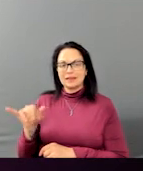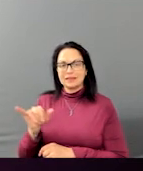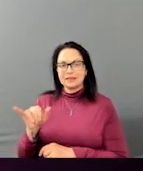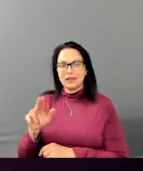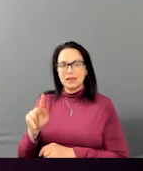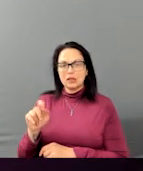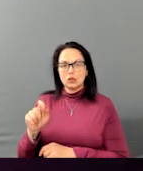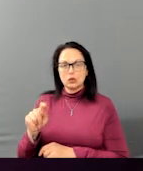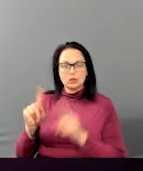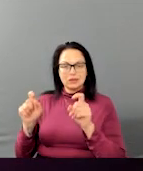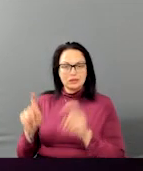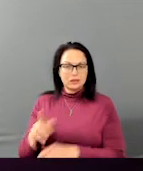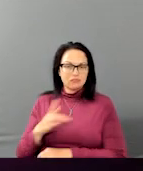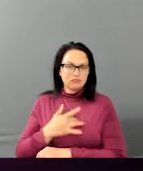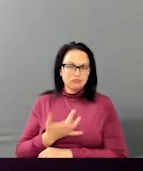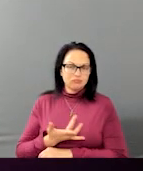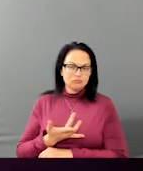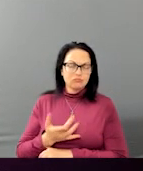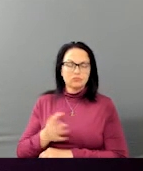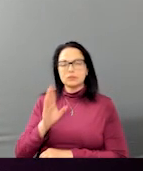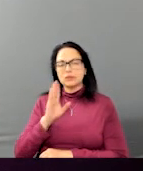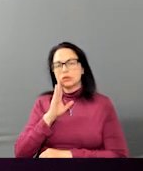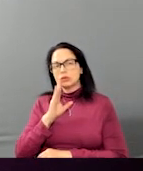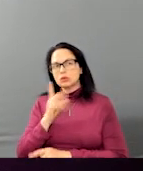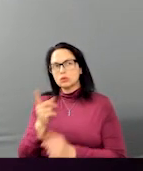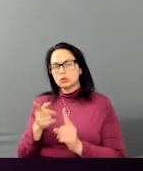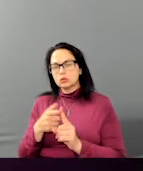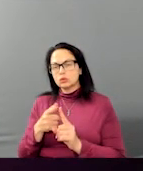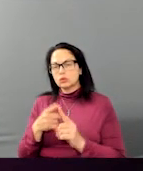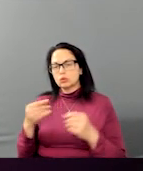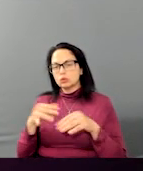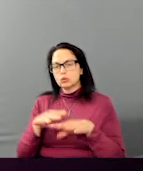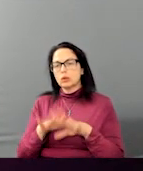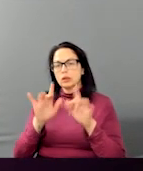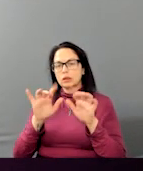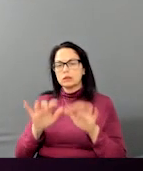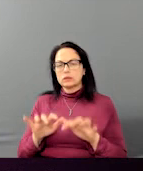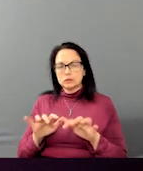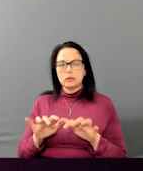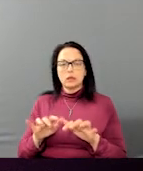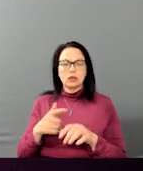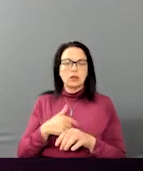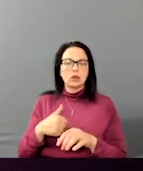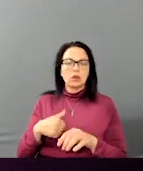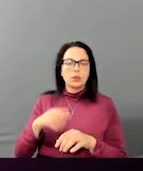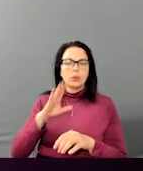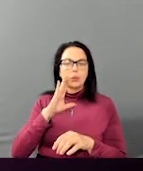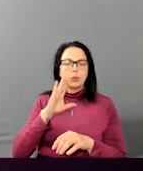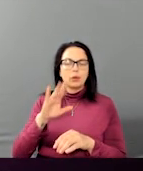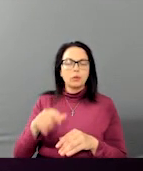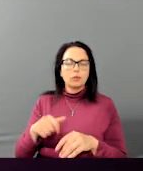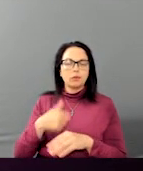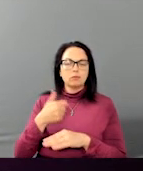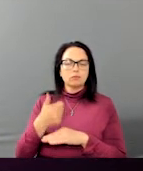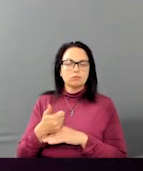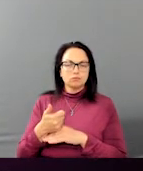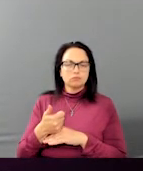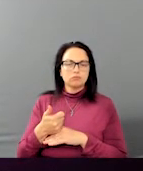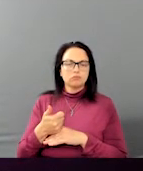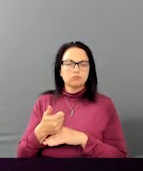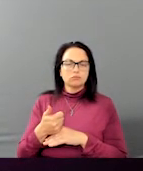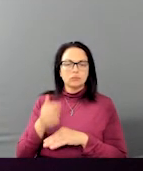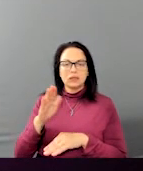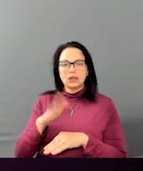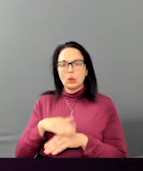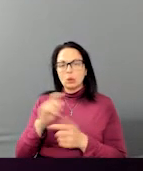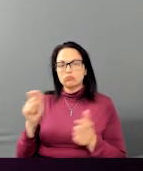testing. To simulate, though, typing, we will invoke the on